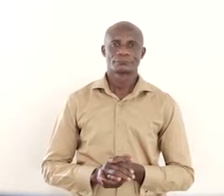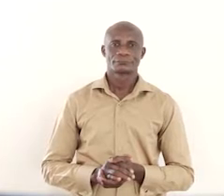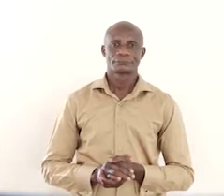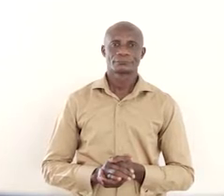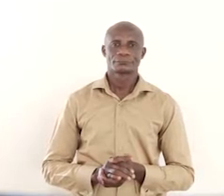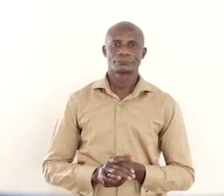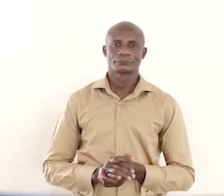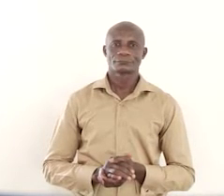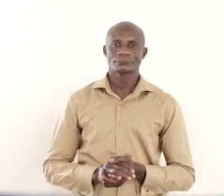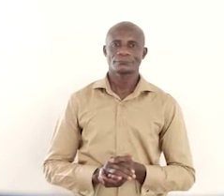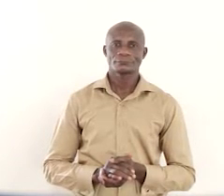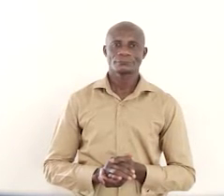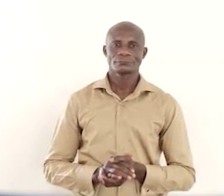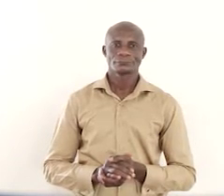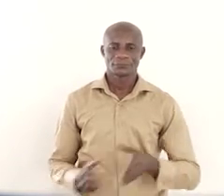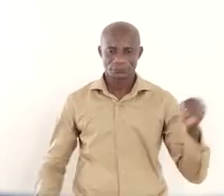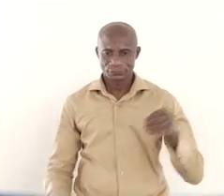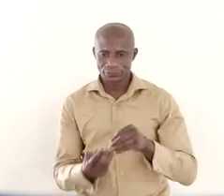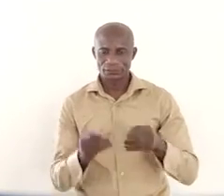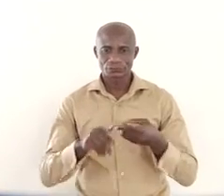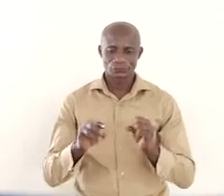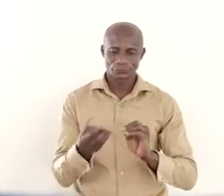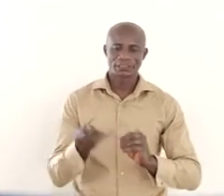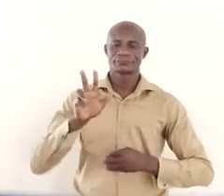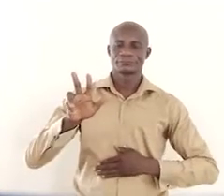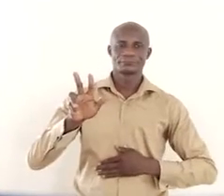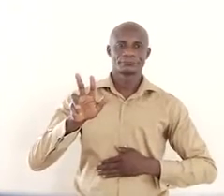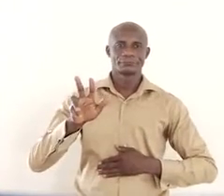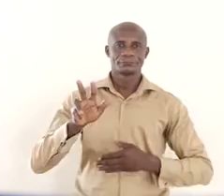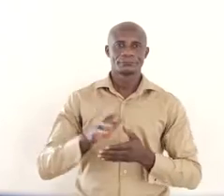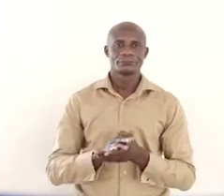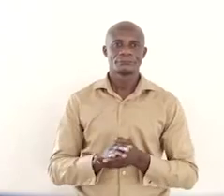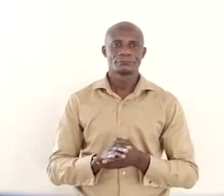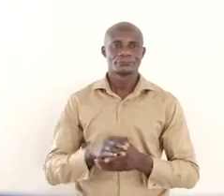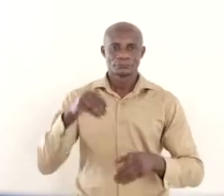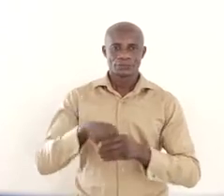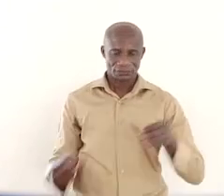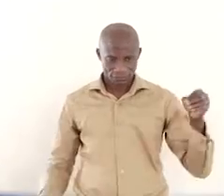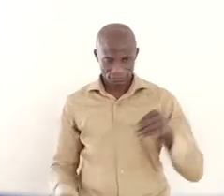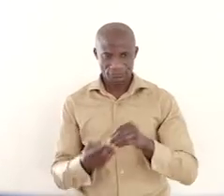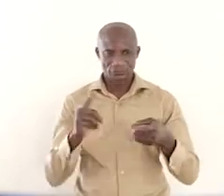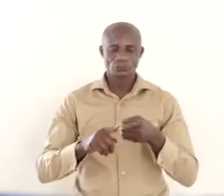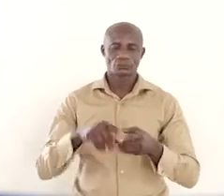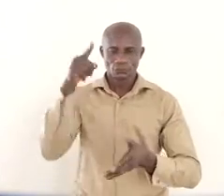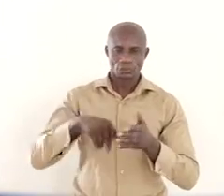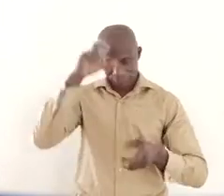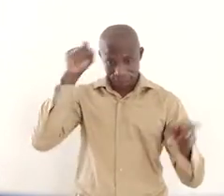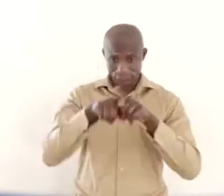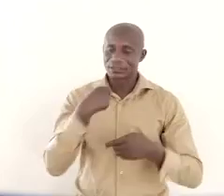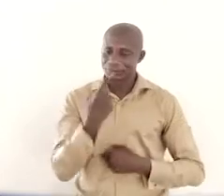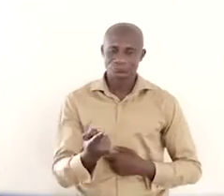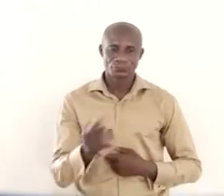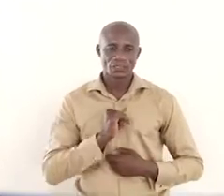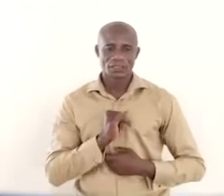Just one more question 3. Yes, I want to add to question number 3. Okay. Father, in addition to what the brothers said